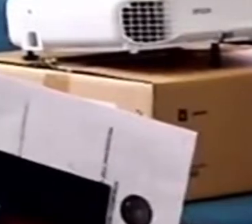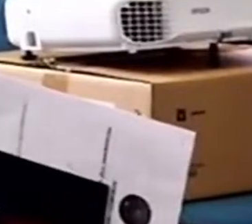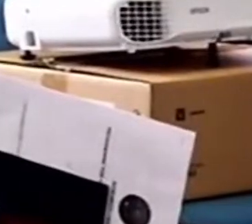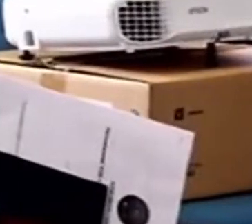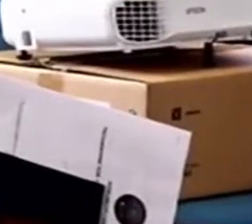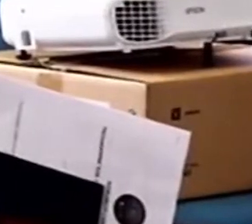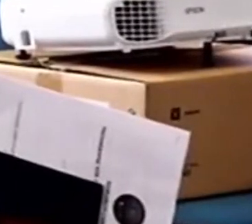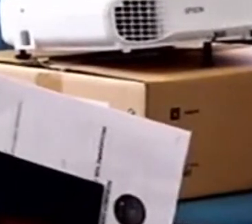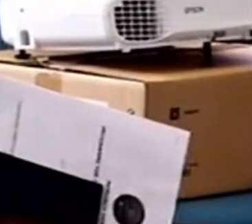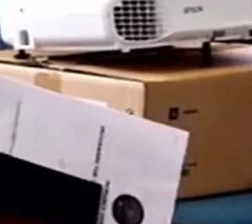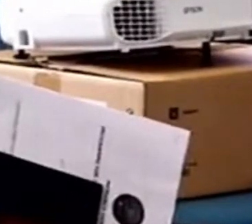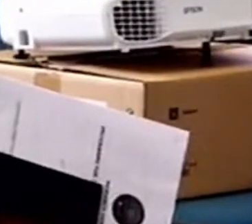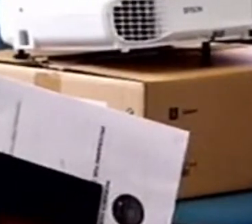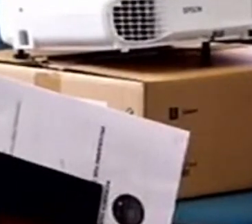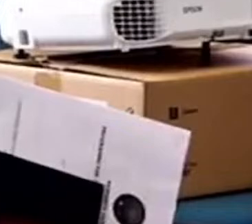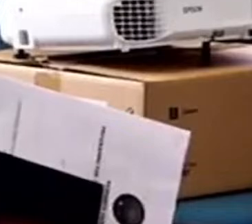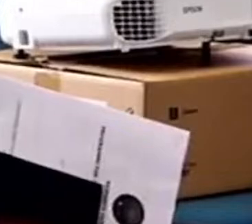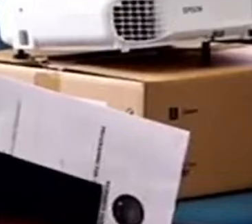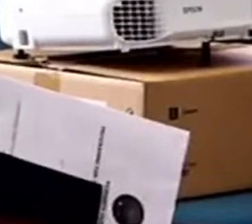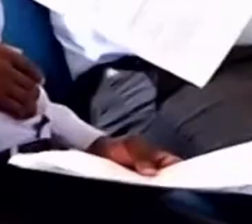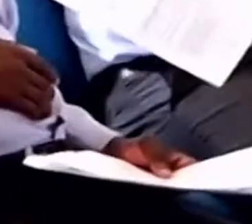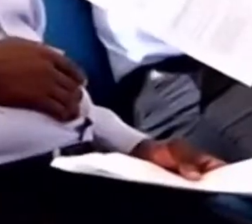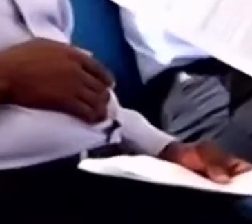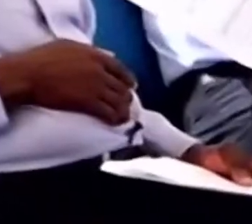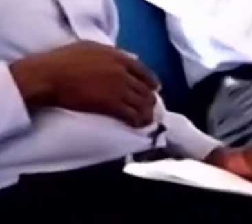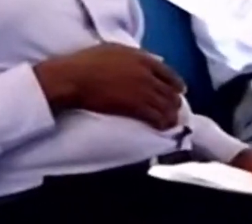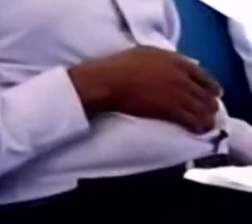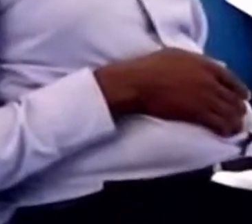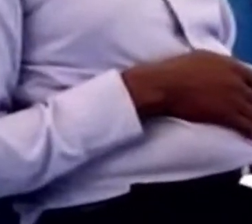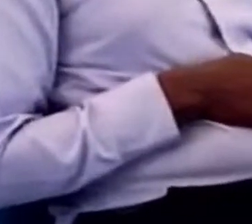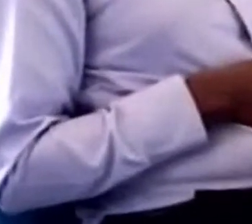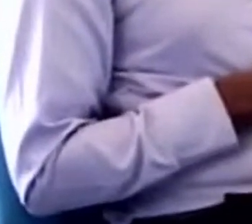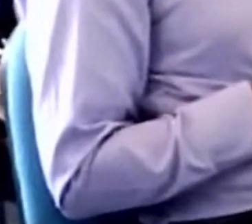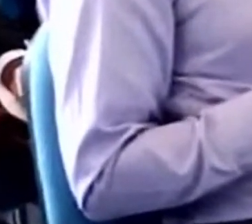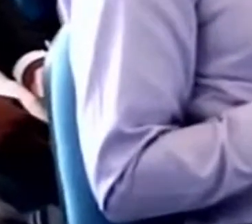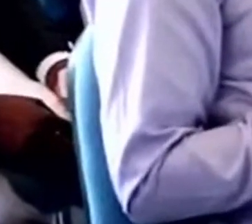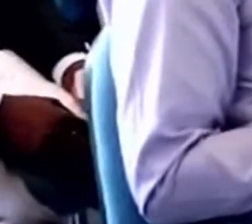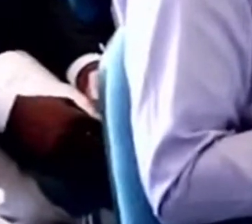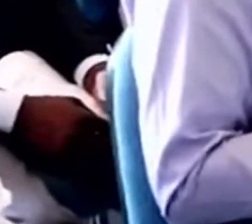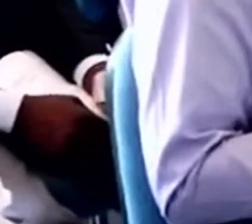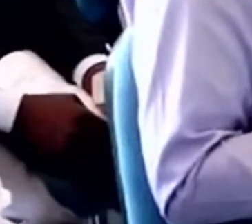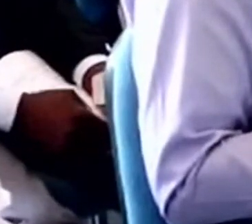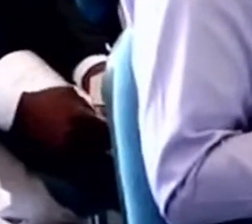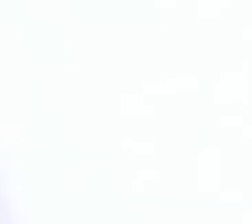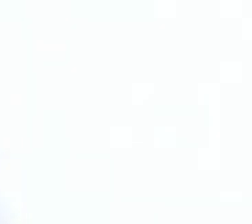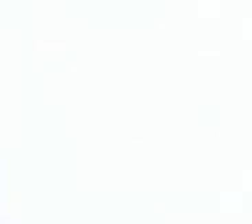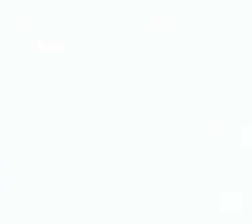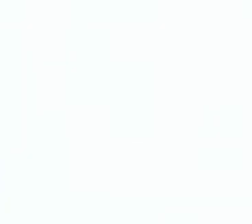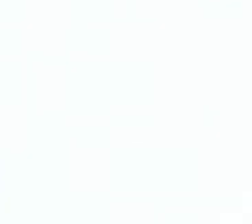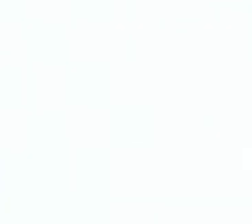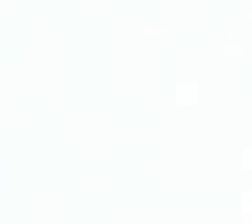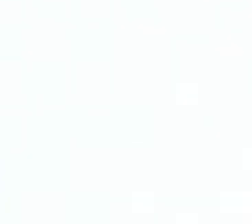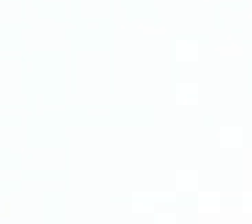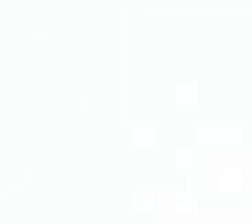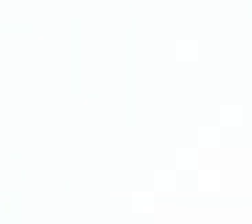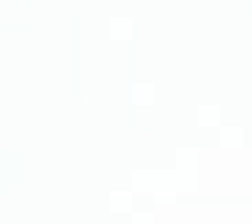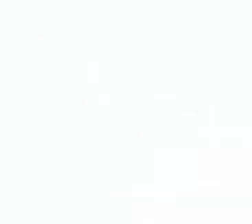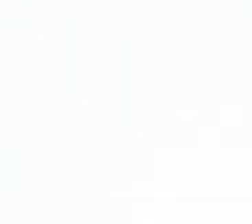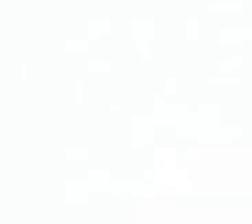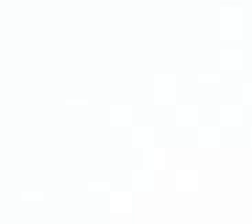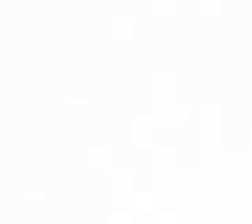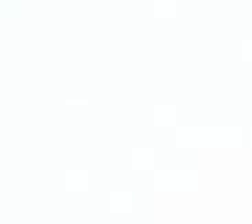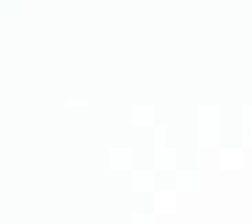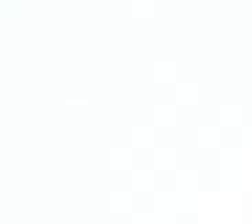where the Voices for Just Climate Action comes in. Like I said, we have a